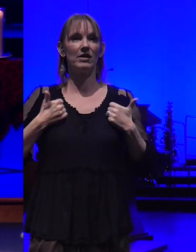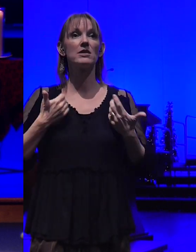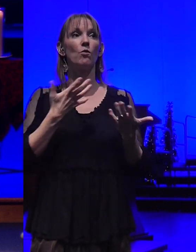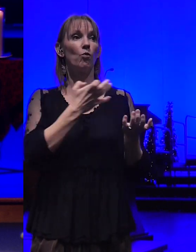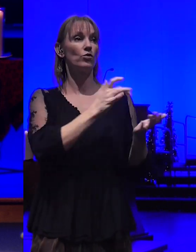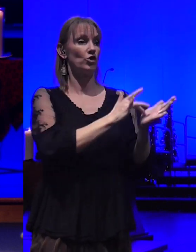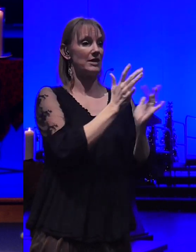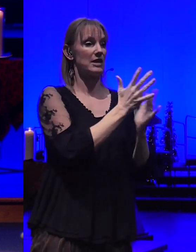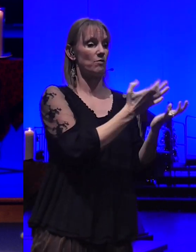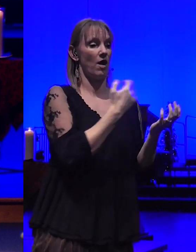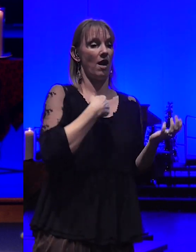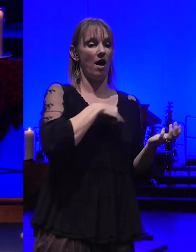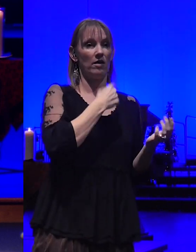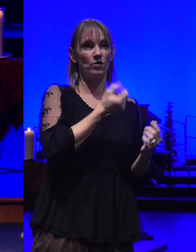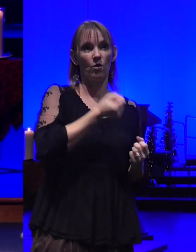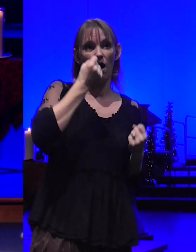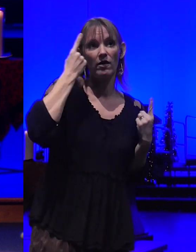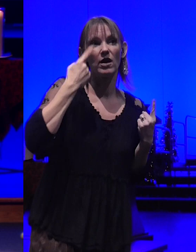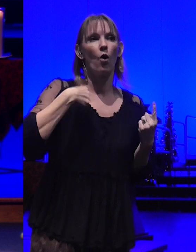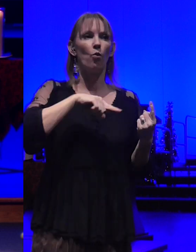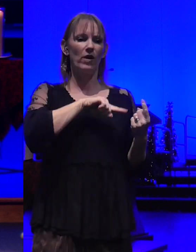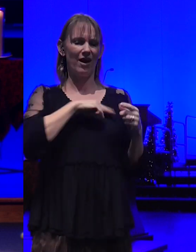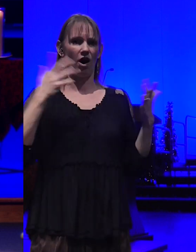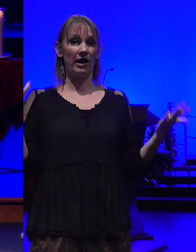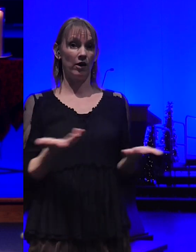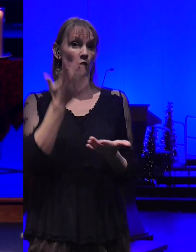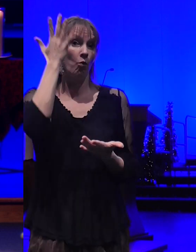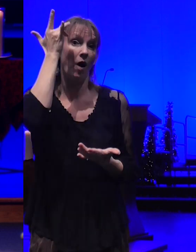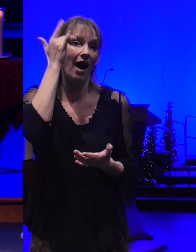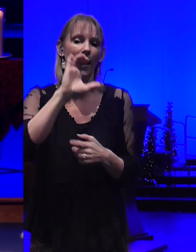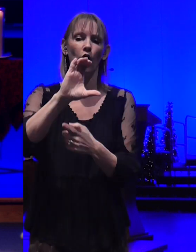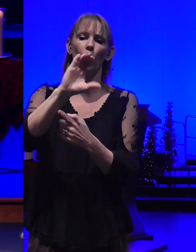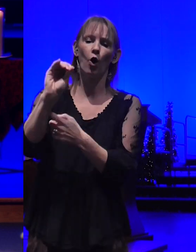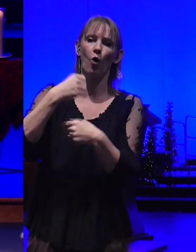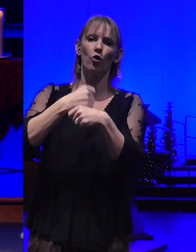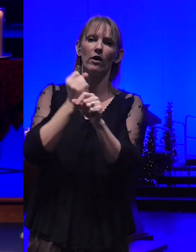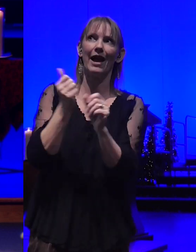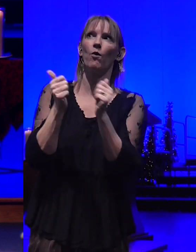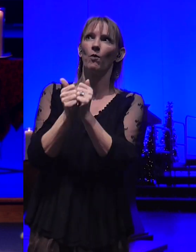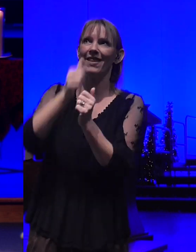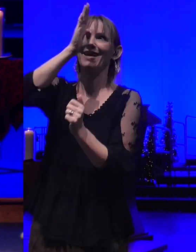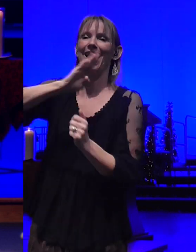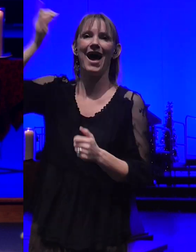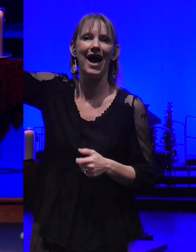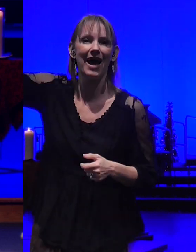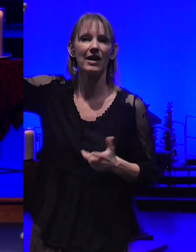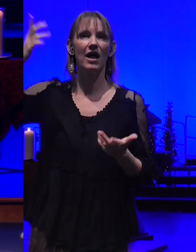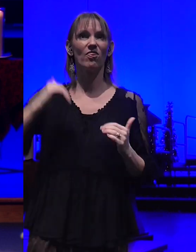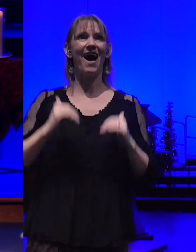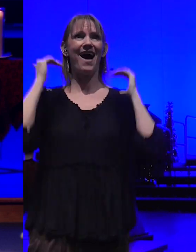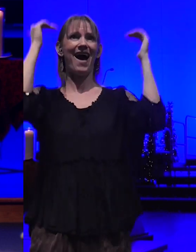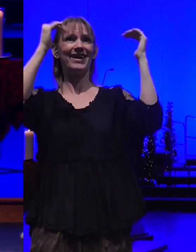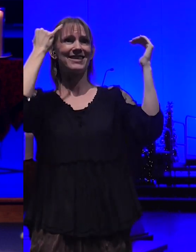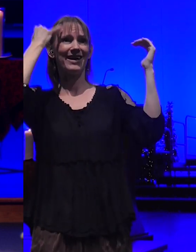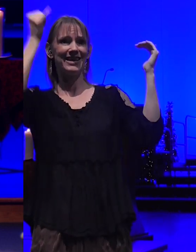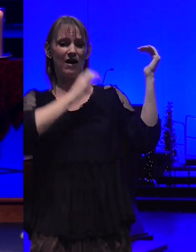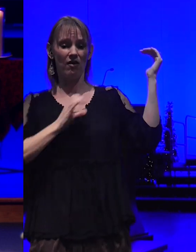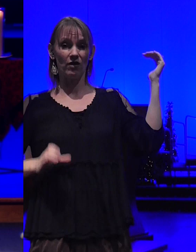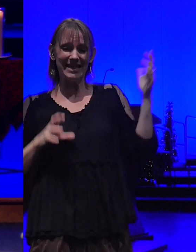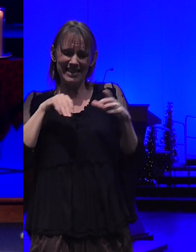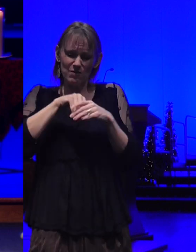us understand that we're designed to be co-creators with God. The highest idea, the Christ, is within